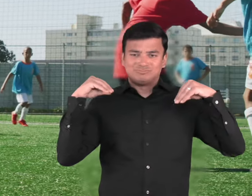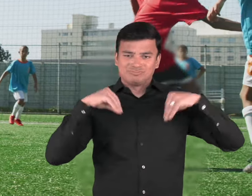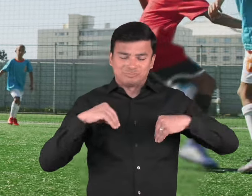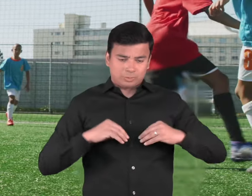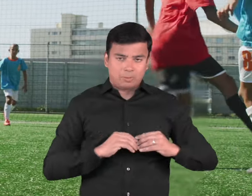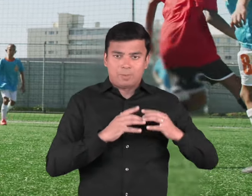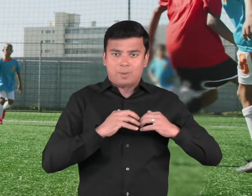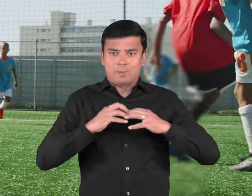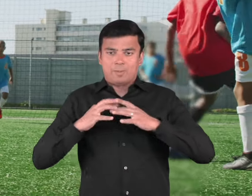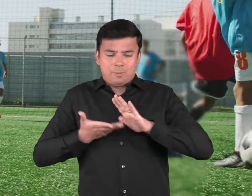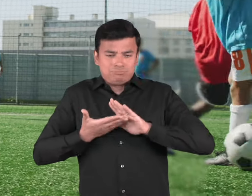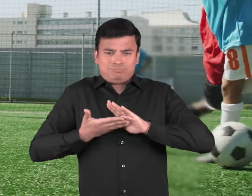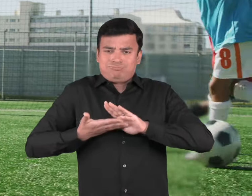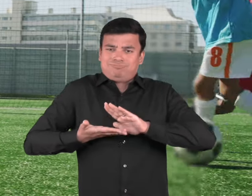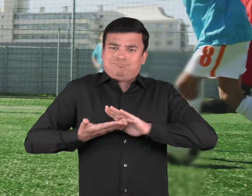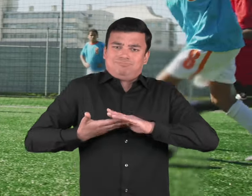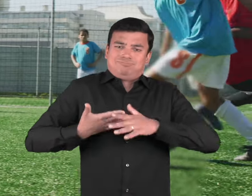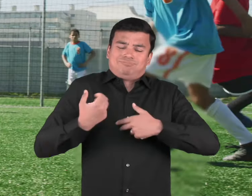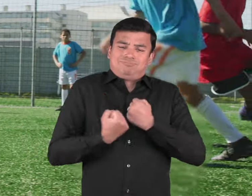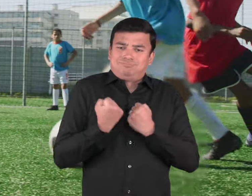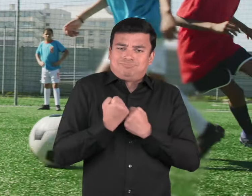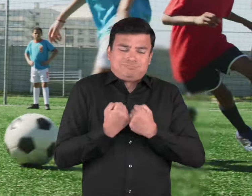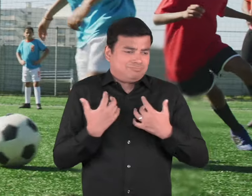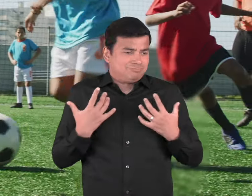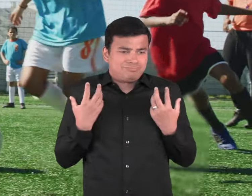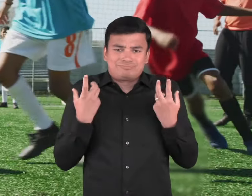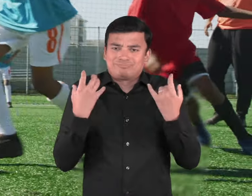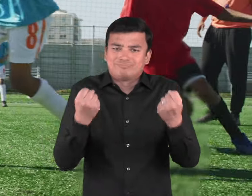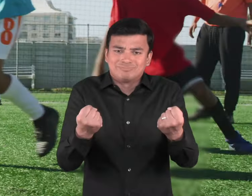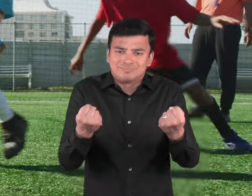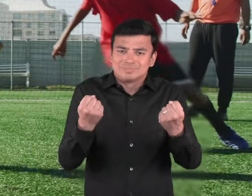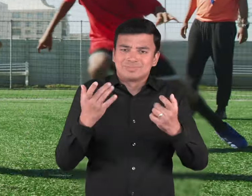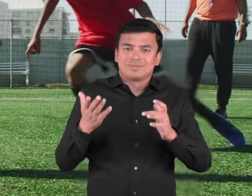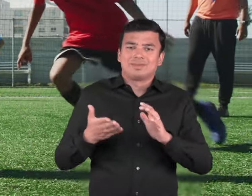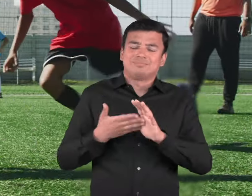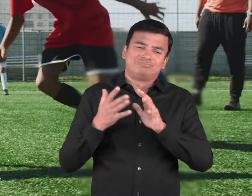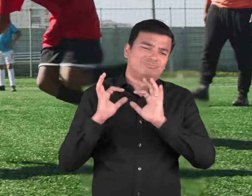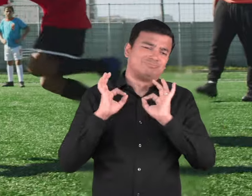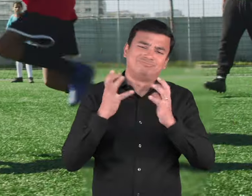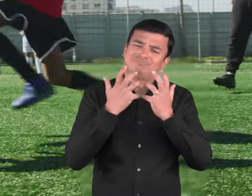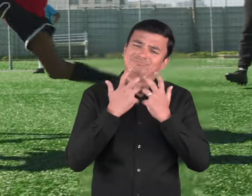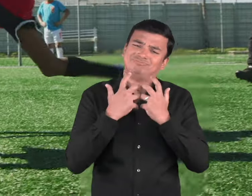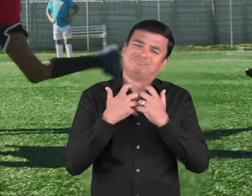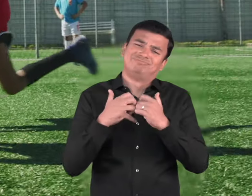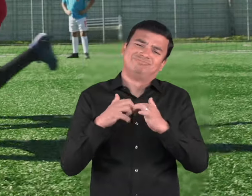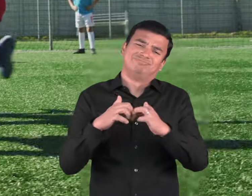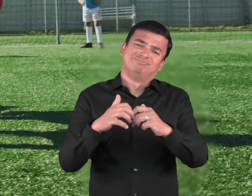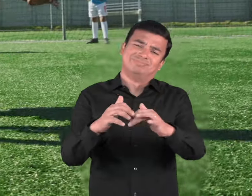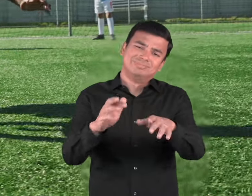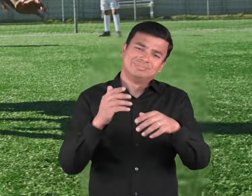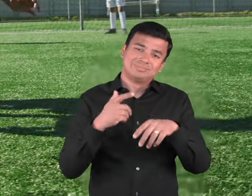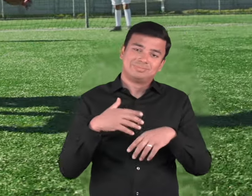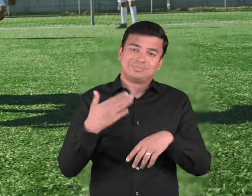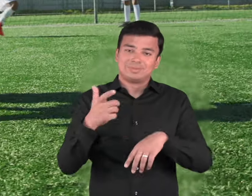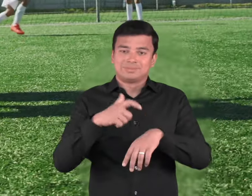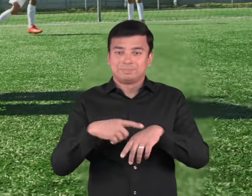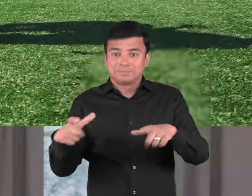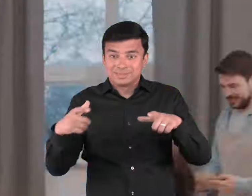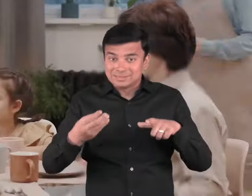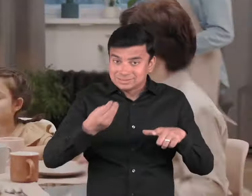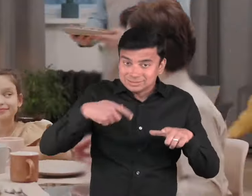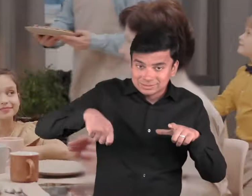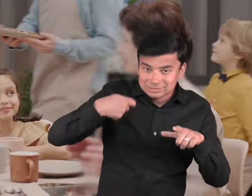to the help of vitamins and minerals the systems inside our bodies can stay strong and healthy and run the way they're supposed